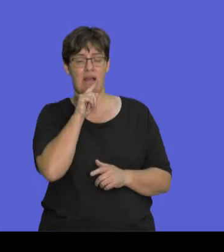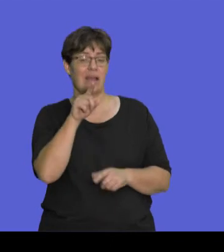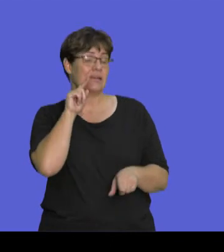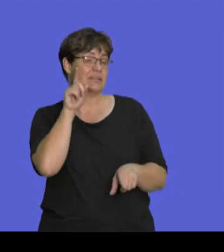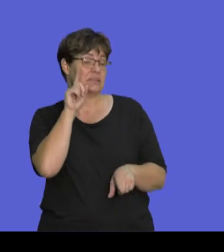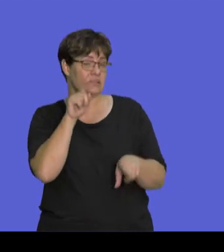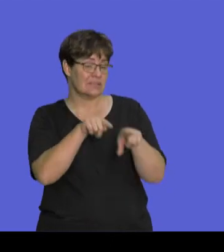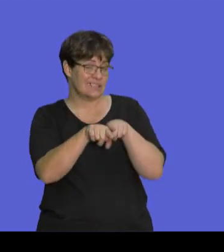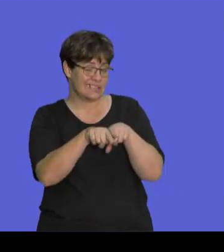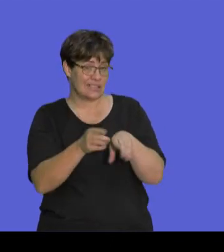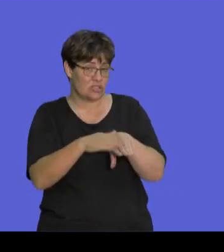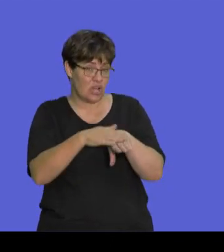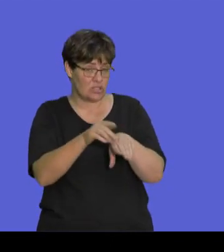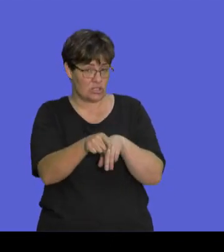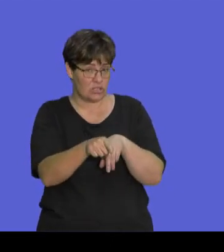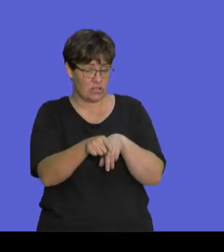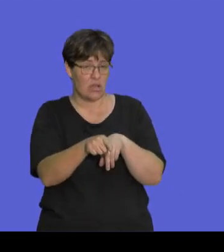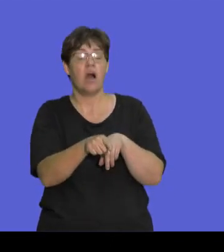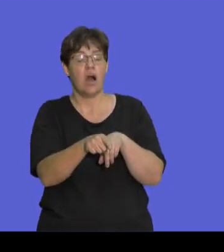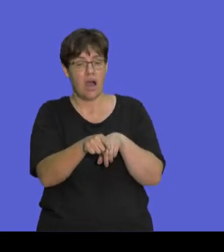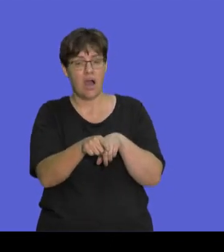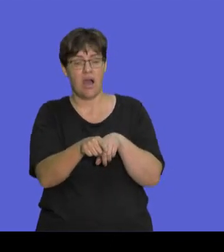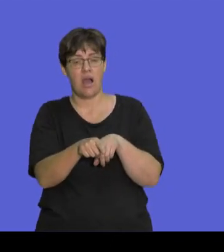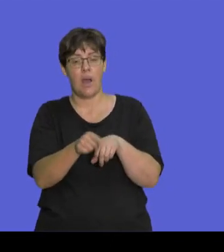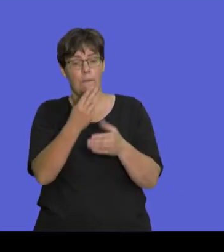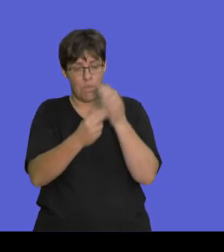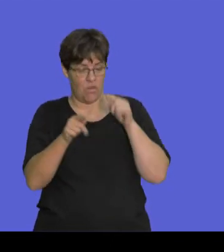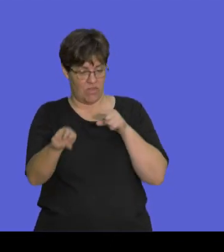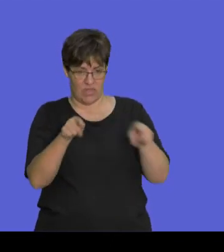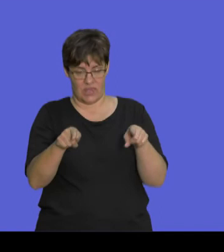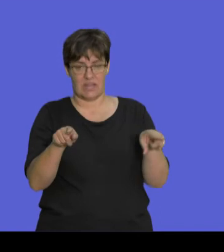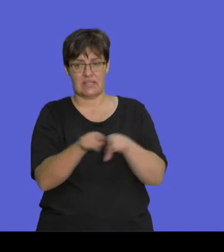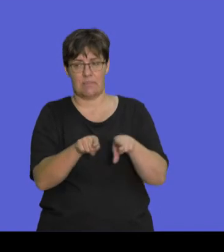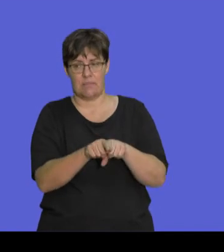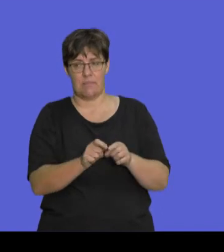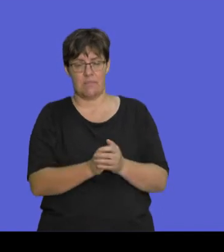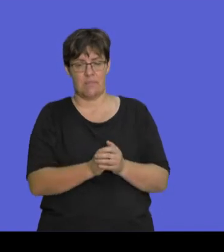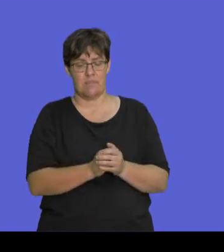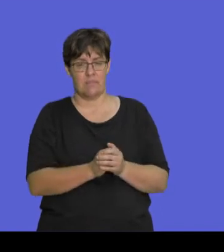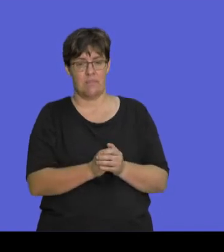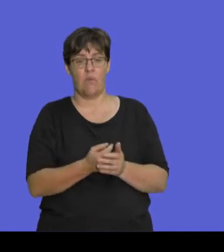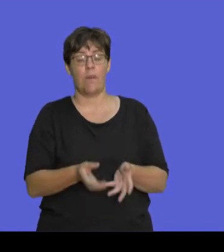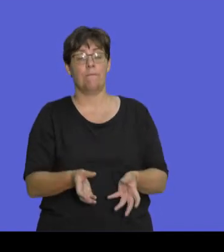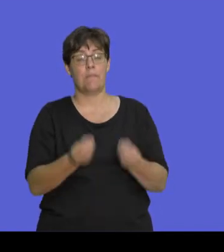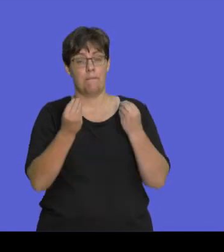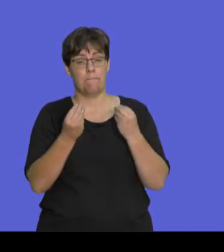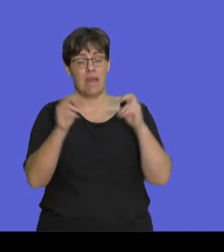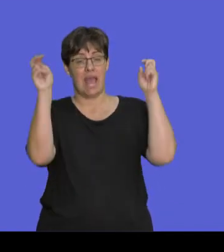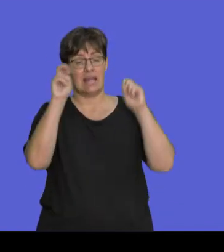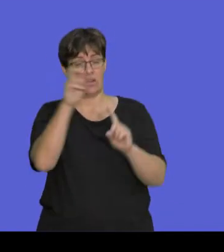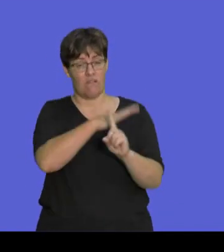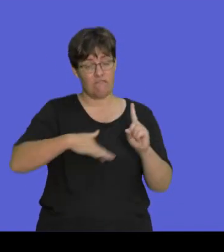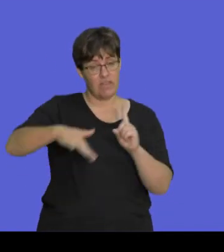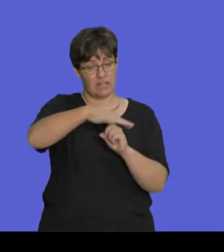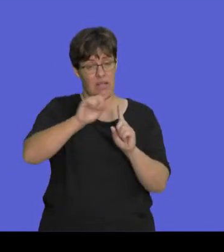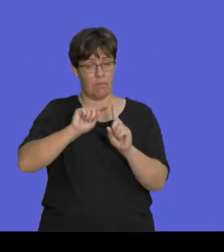charge, is the same in both sides of the equation. Then we get electric field at a point